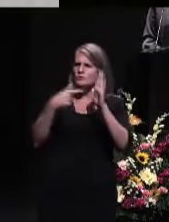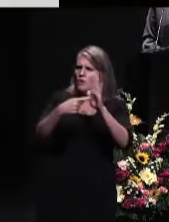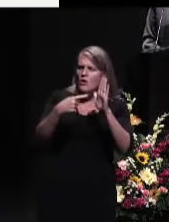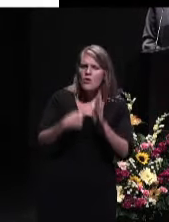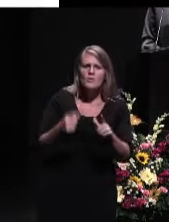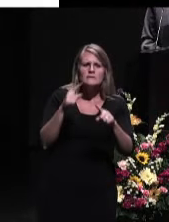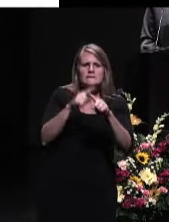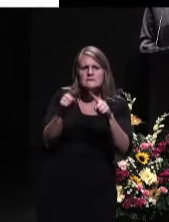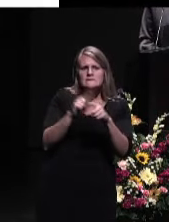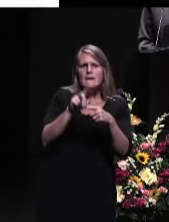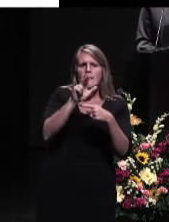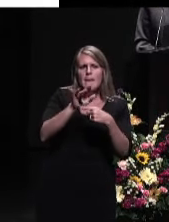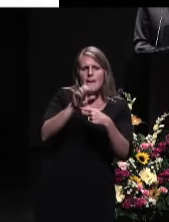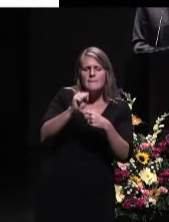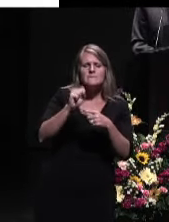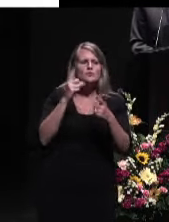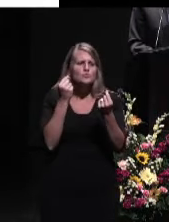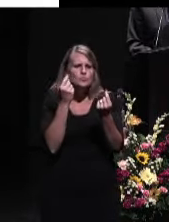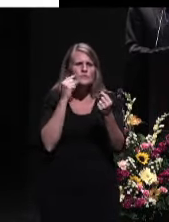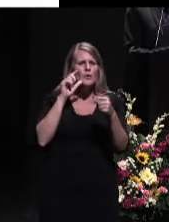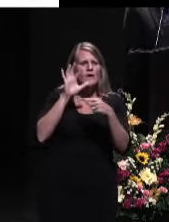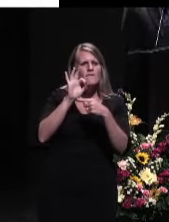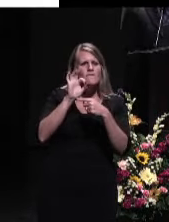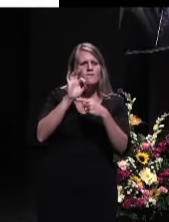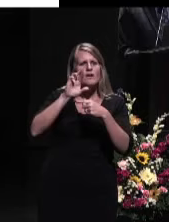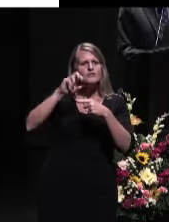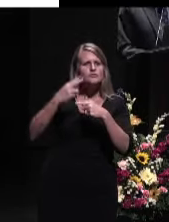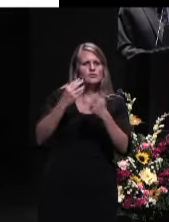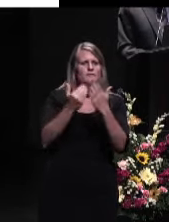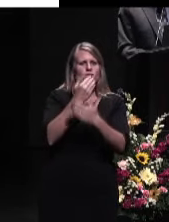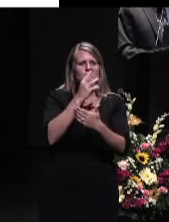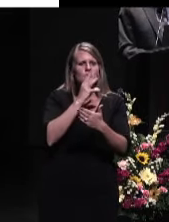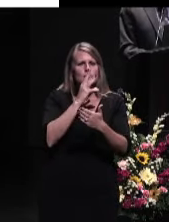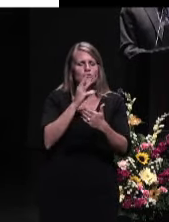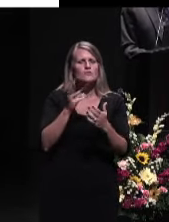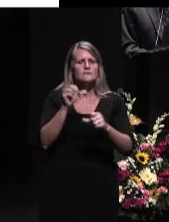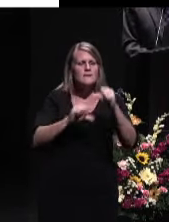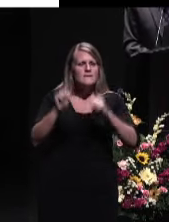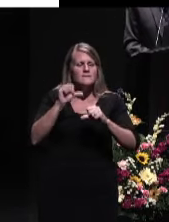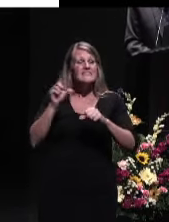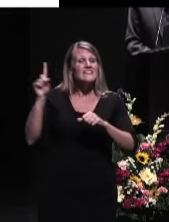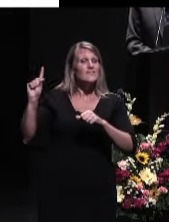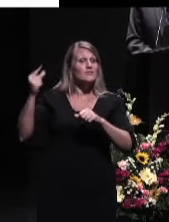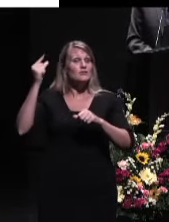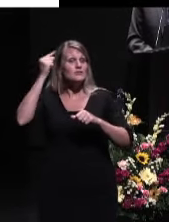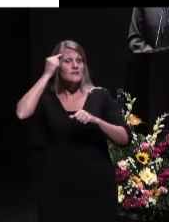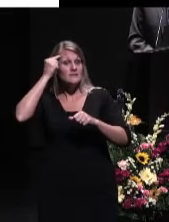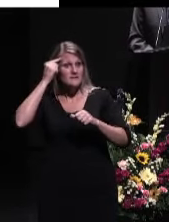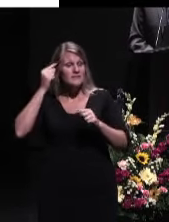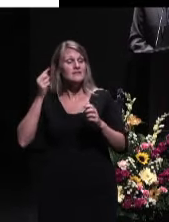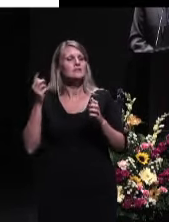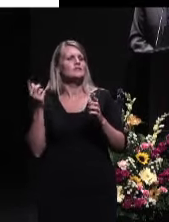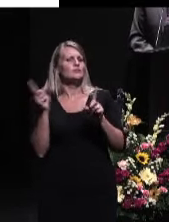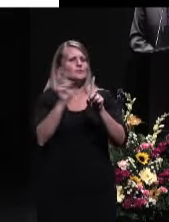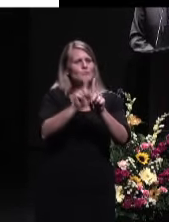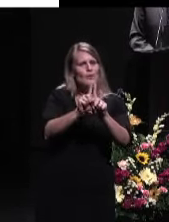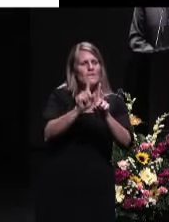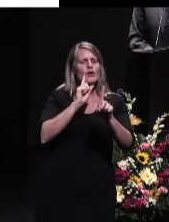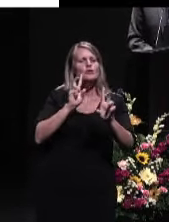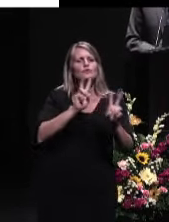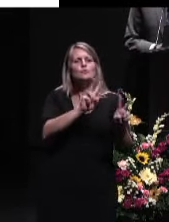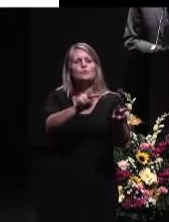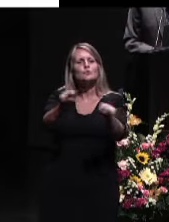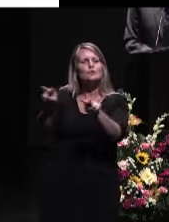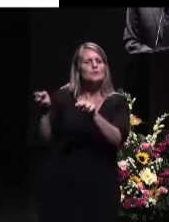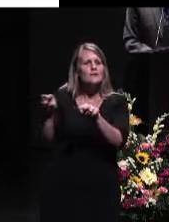different faculty engagements, different things that we're doing. He's the first governor to join the NISCE for a tour, actually go out on the